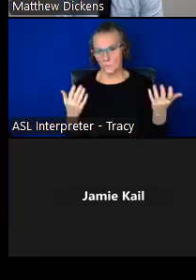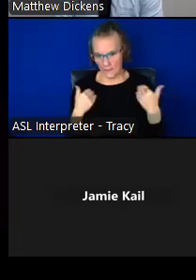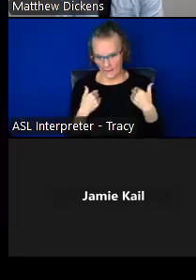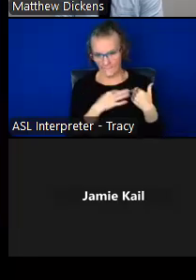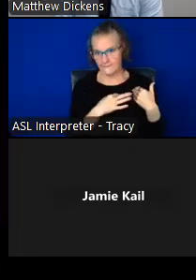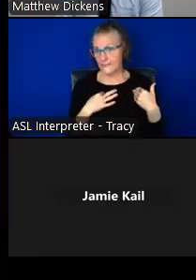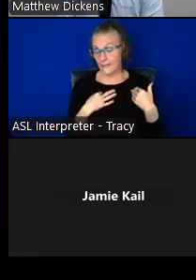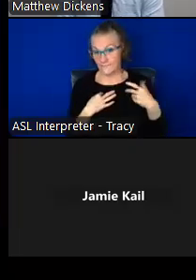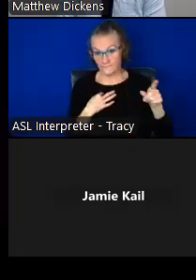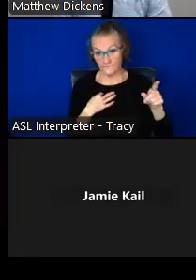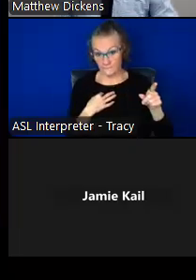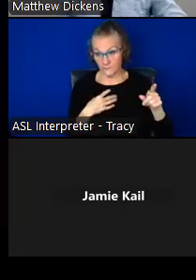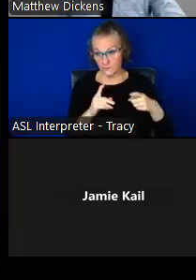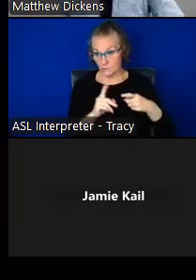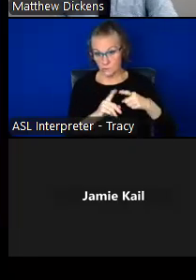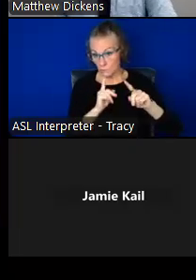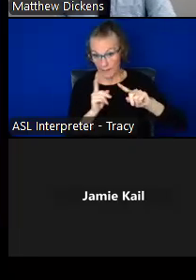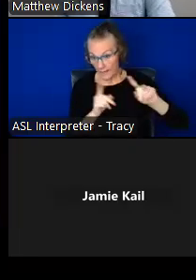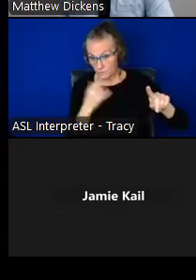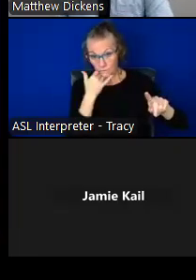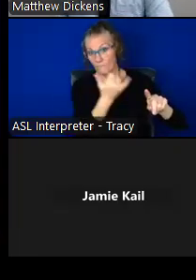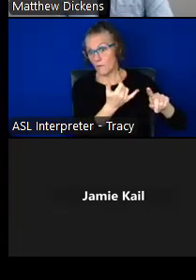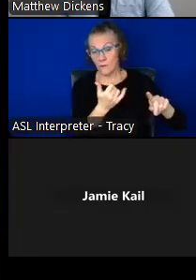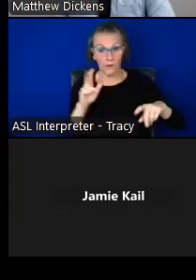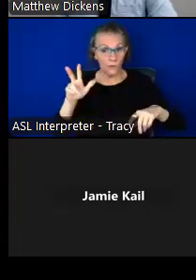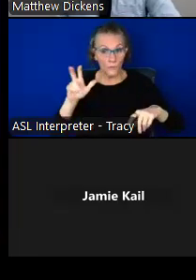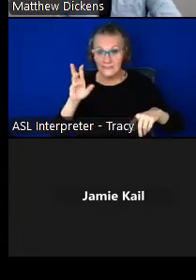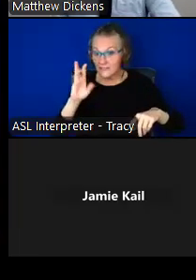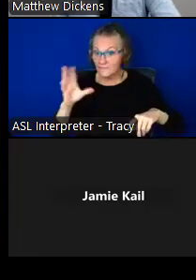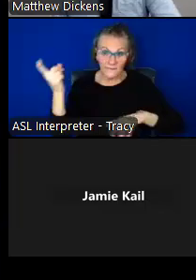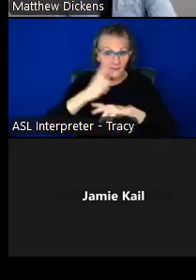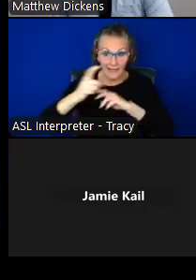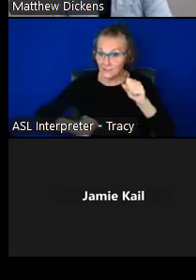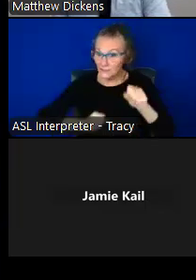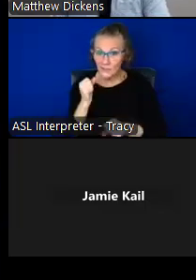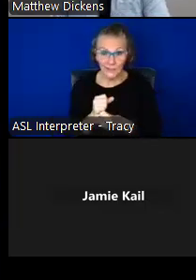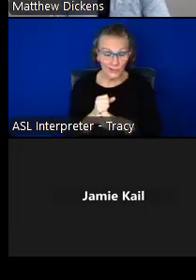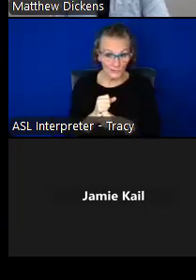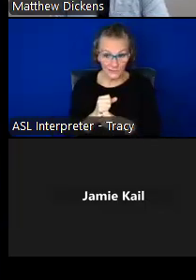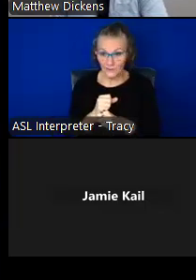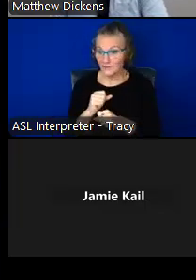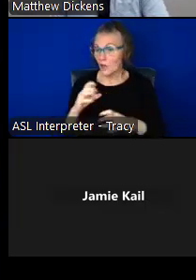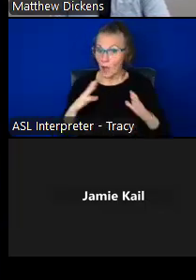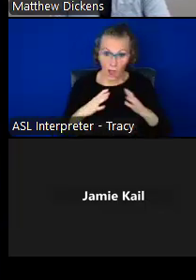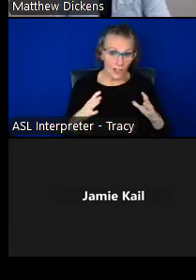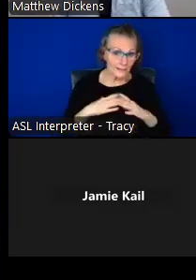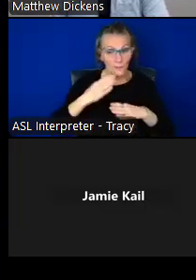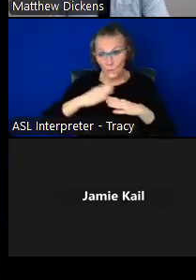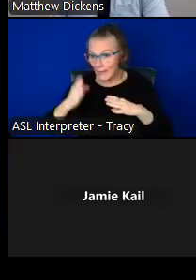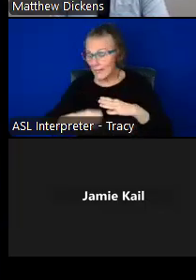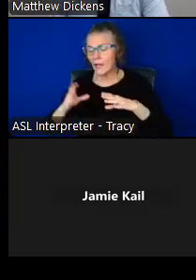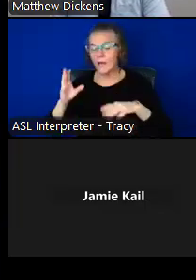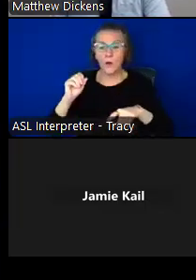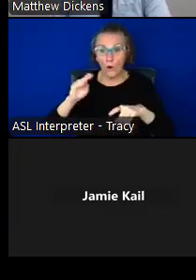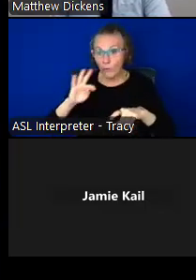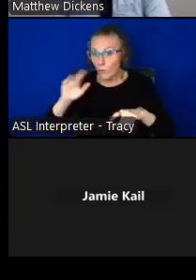on call, or we have staff available 365 days a year, holidays, weekends. We have